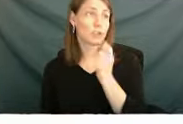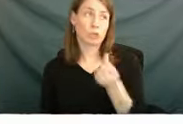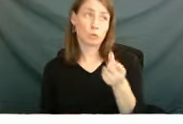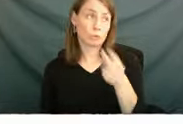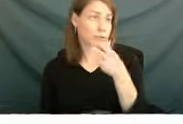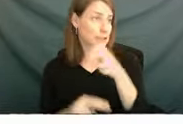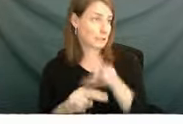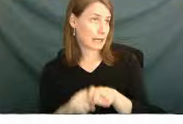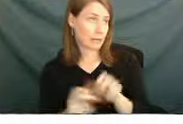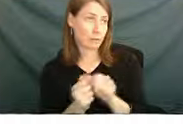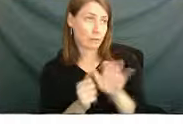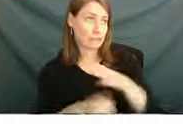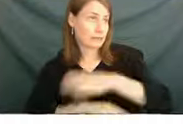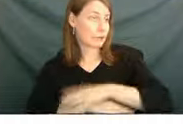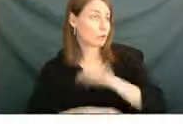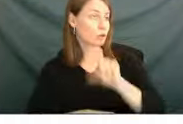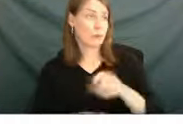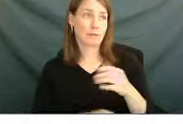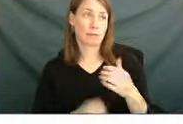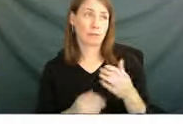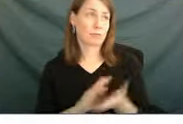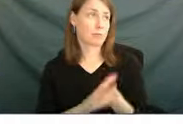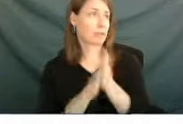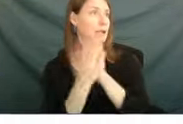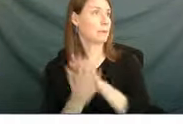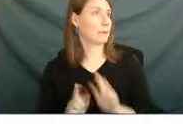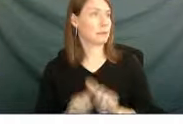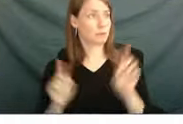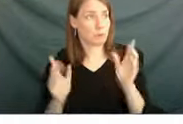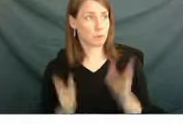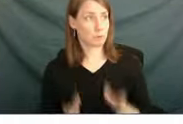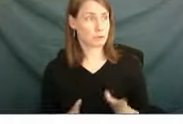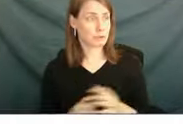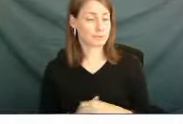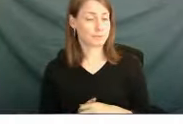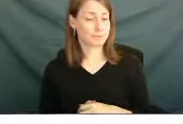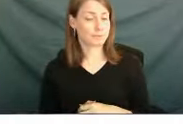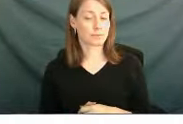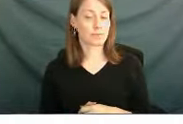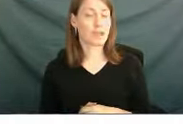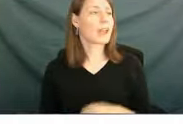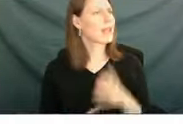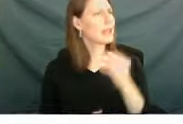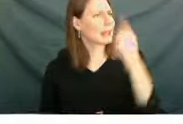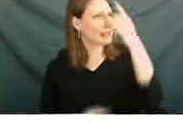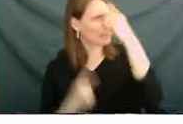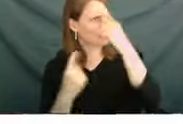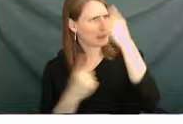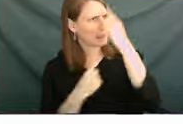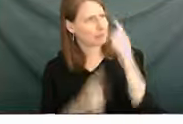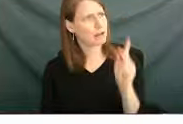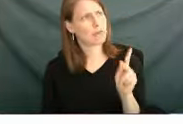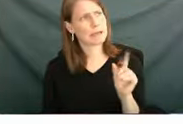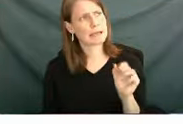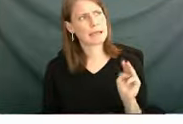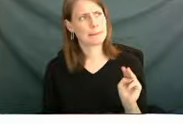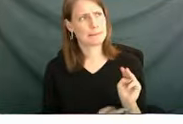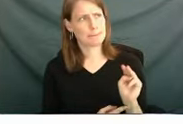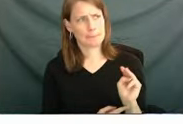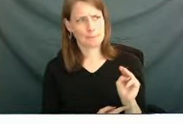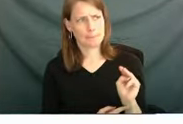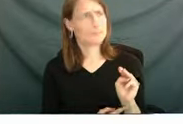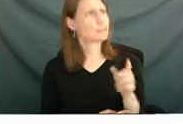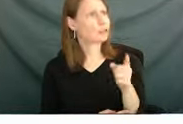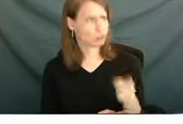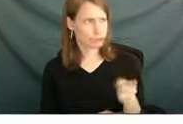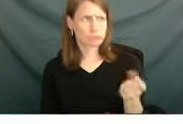thinking about Kim this morning. She's got that, hasn't she? She's even moving quite slowly, and she's listening to them. And if I'm a child